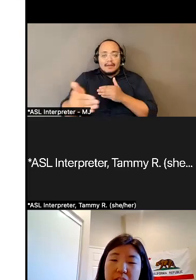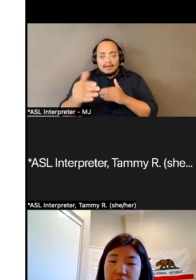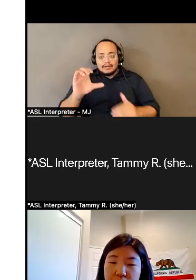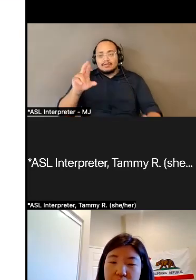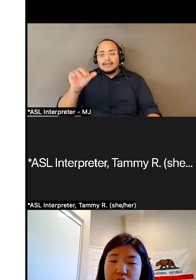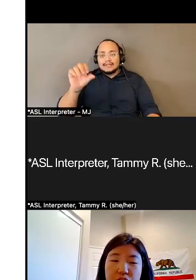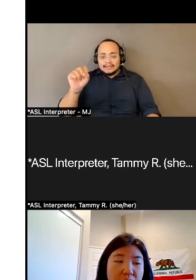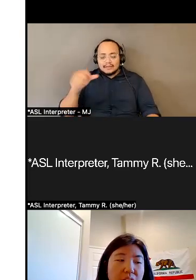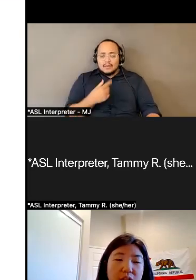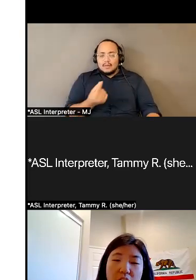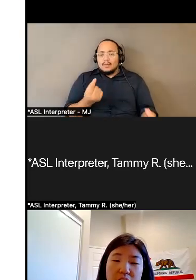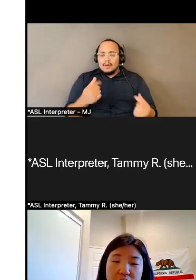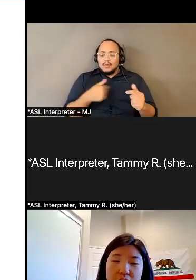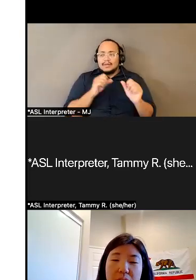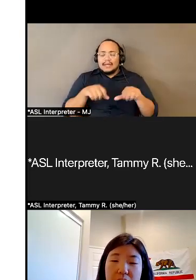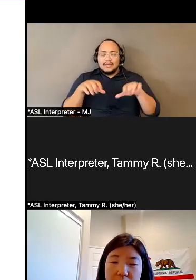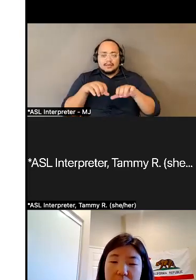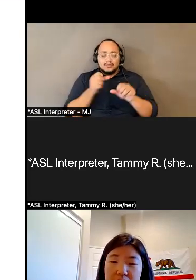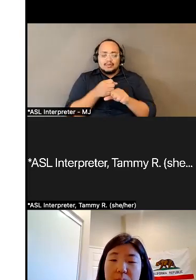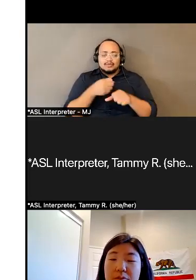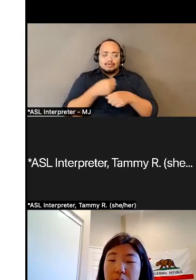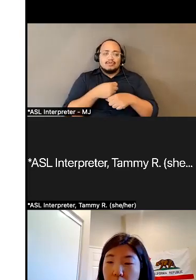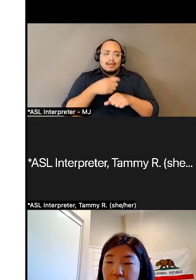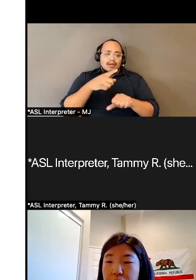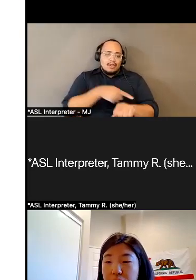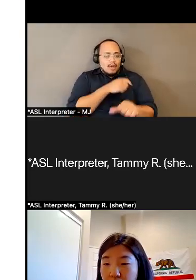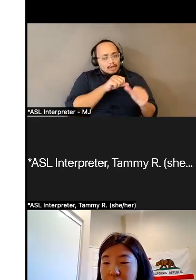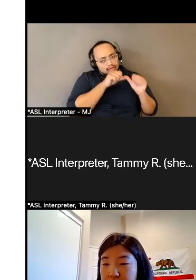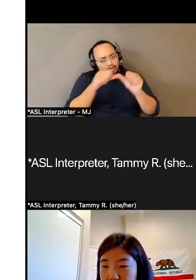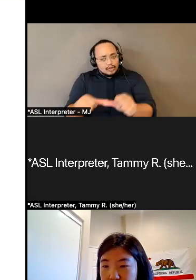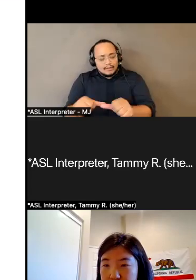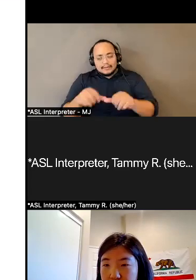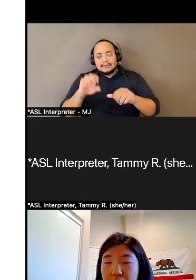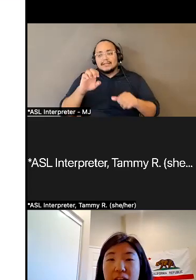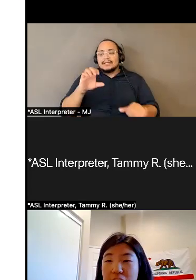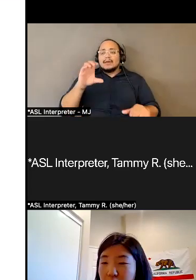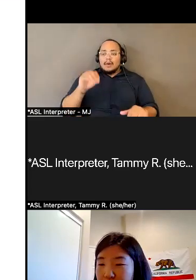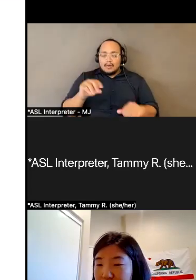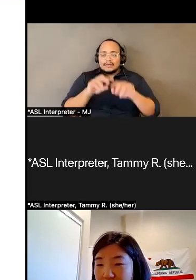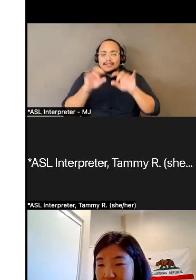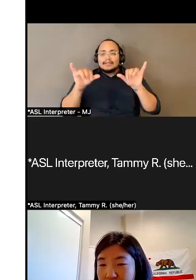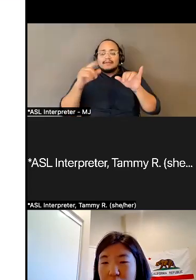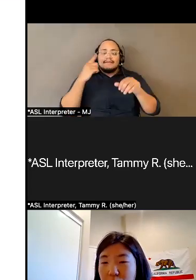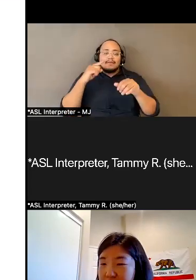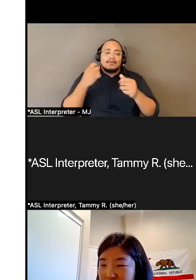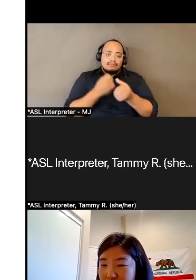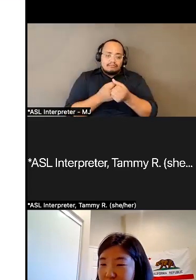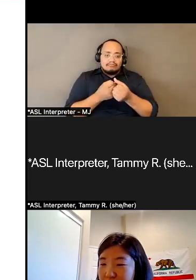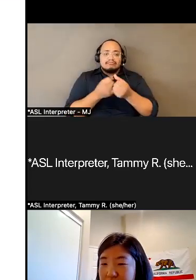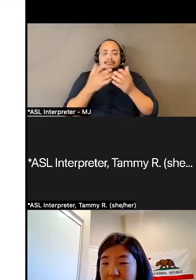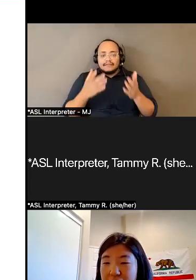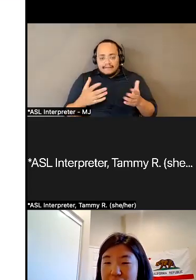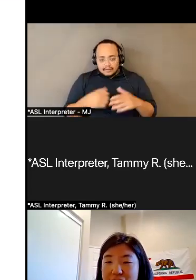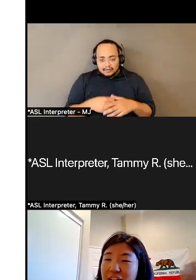each of us can do to create a long-term ecosystem of support for all survivors. And hopefully that is not surprising to